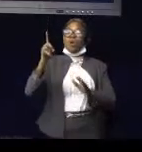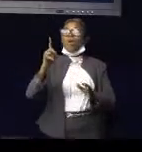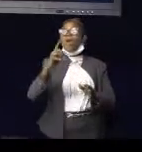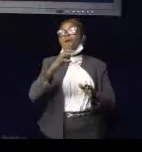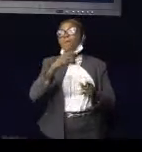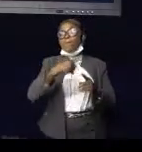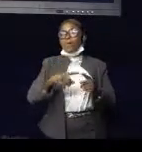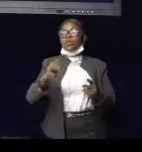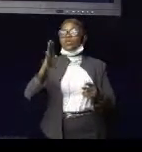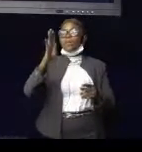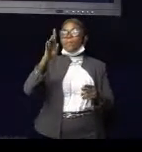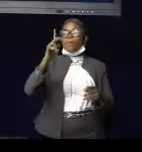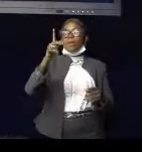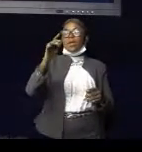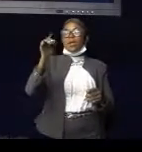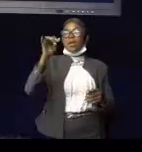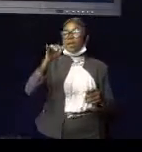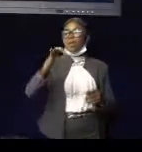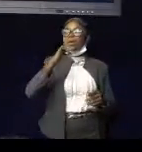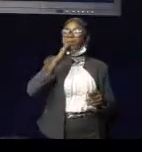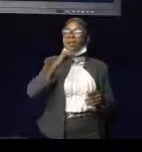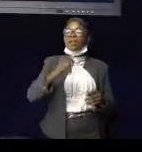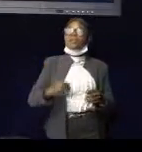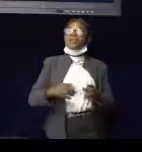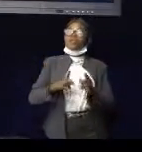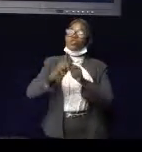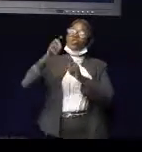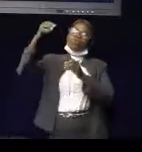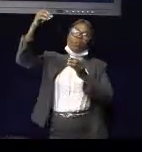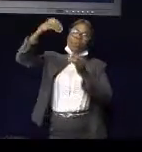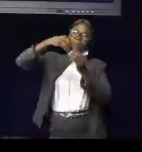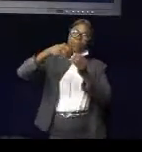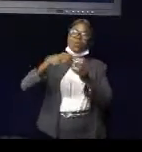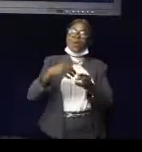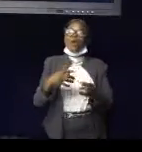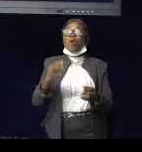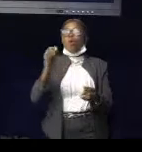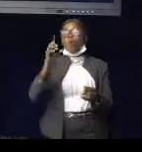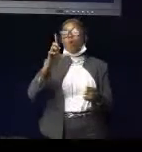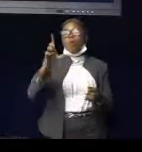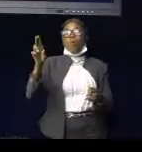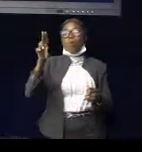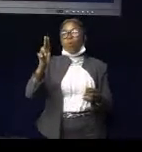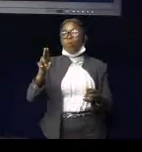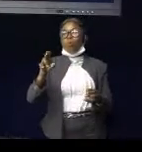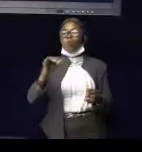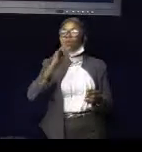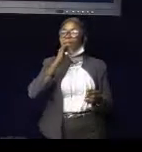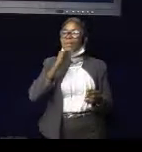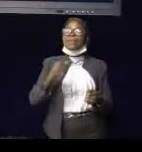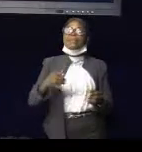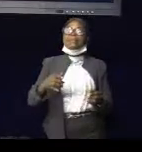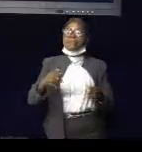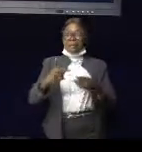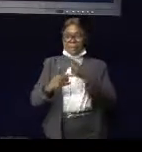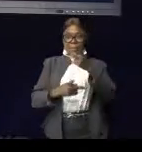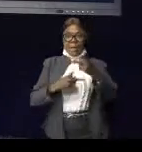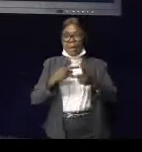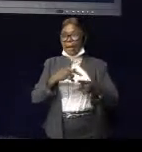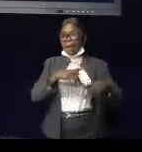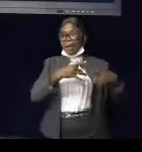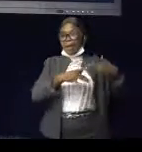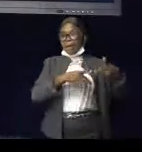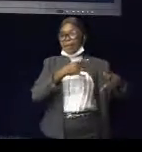is taller. Olu is kind, but Jide is kinder. Olu is